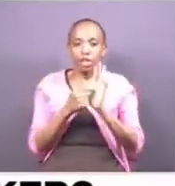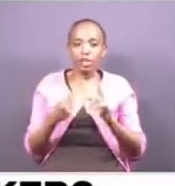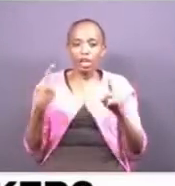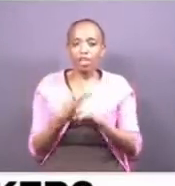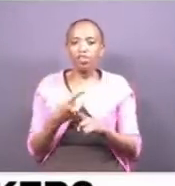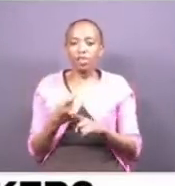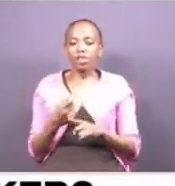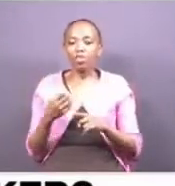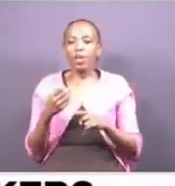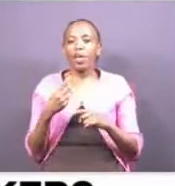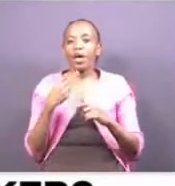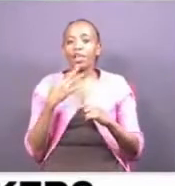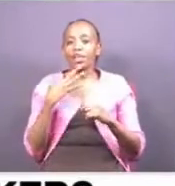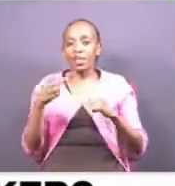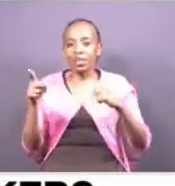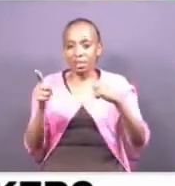360 employees.